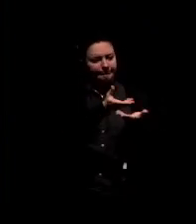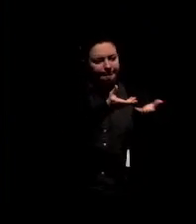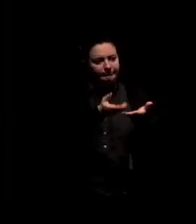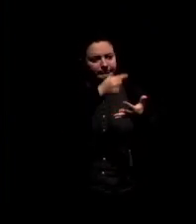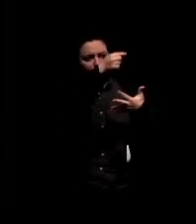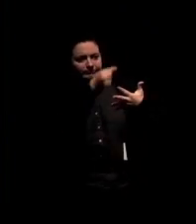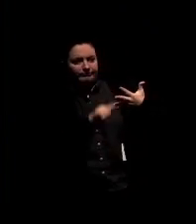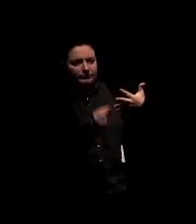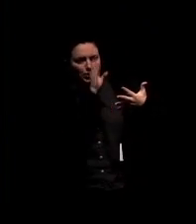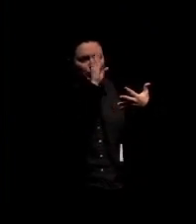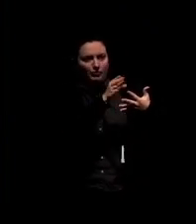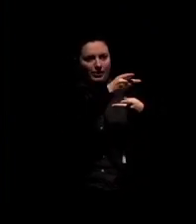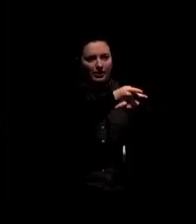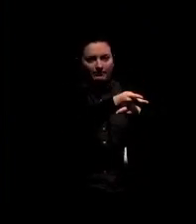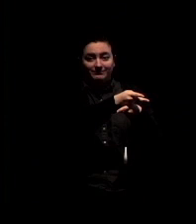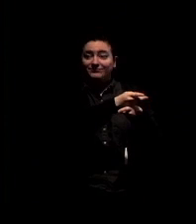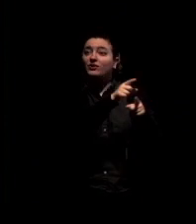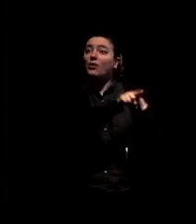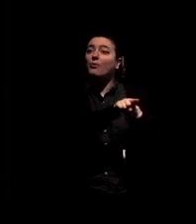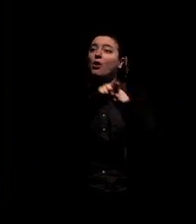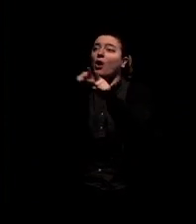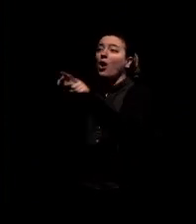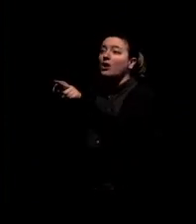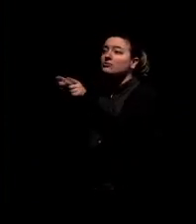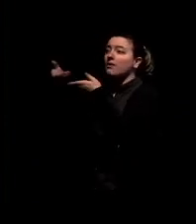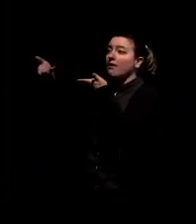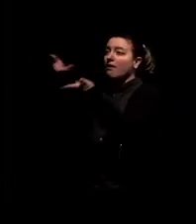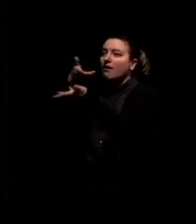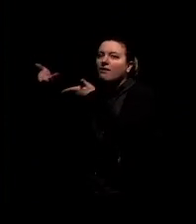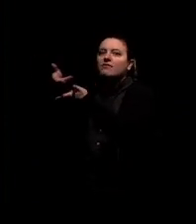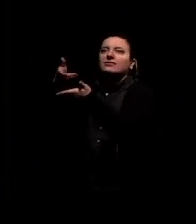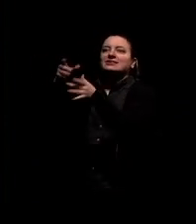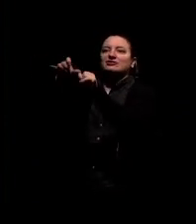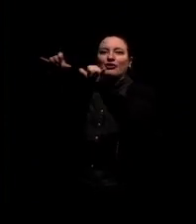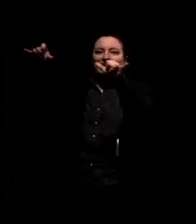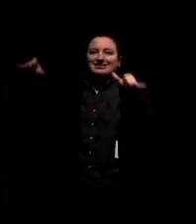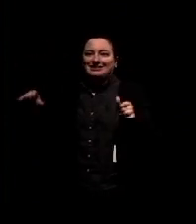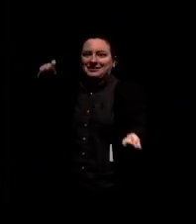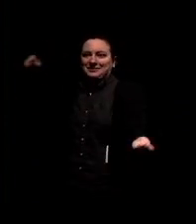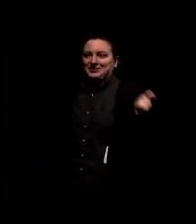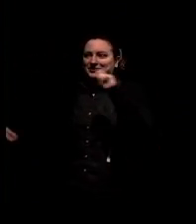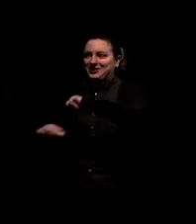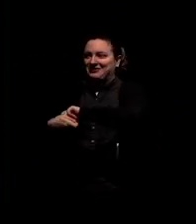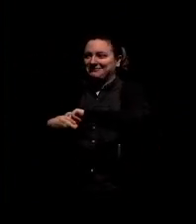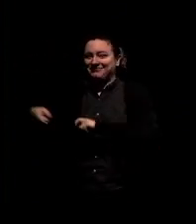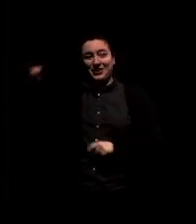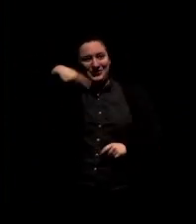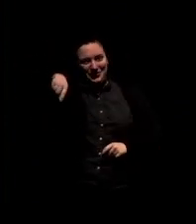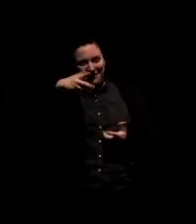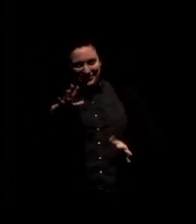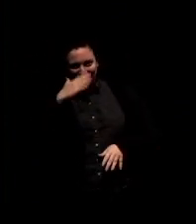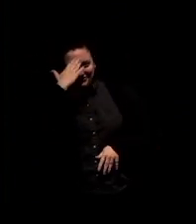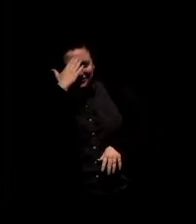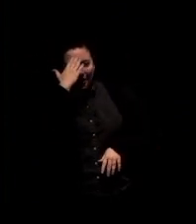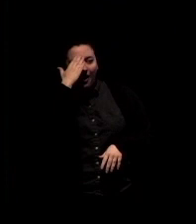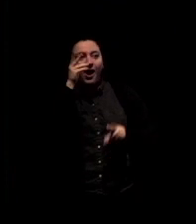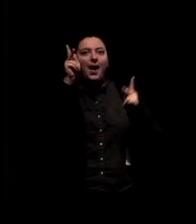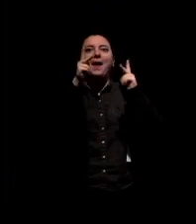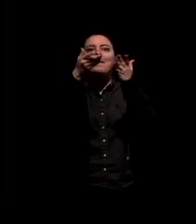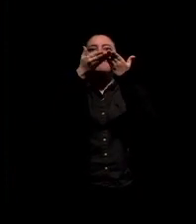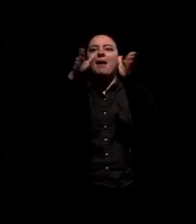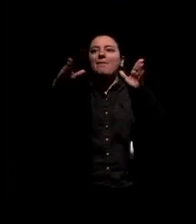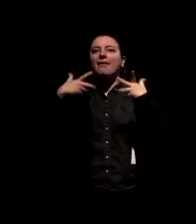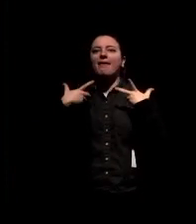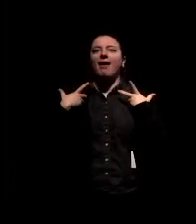direct care, we also work at a systems change level, right? All of you here understand that. Public health is a system. Healthcare is full